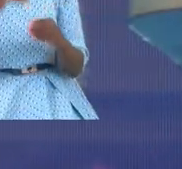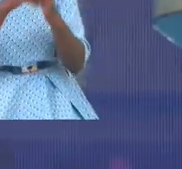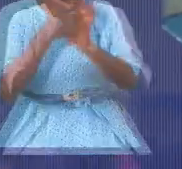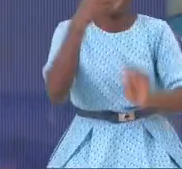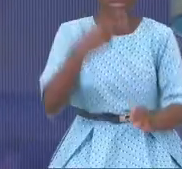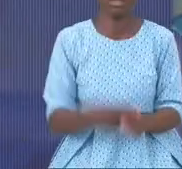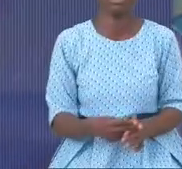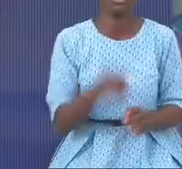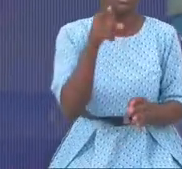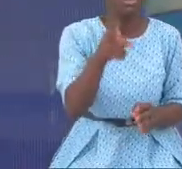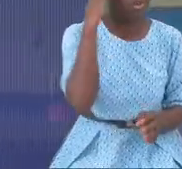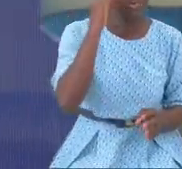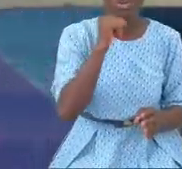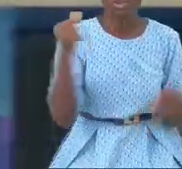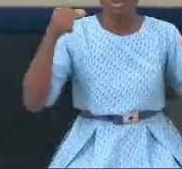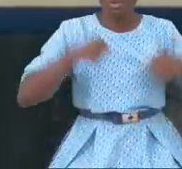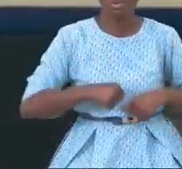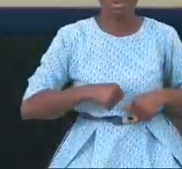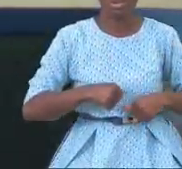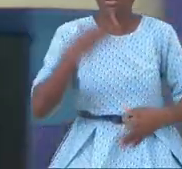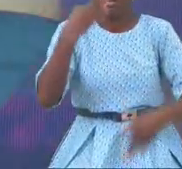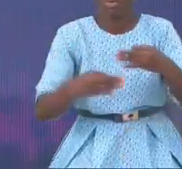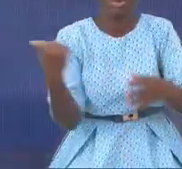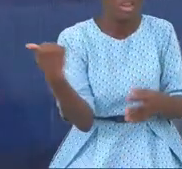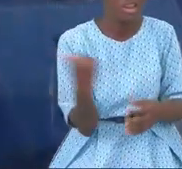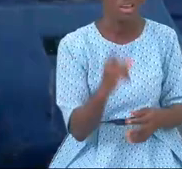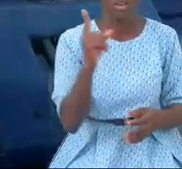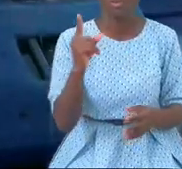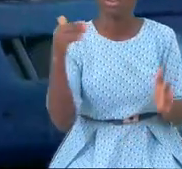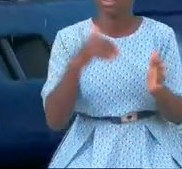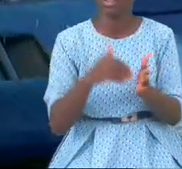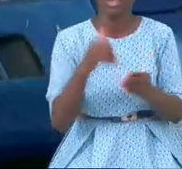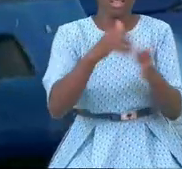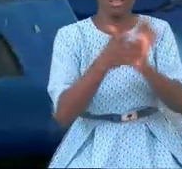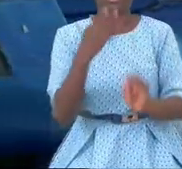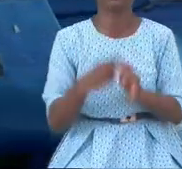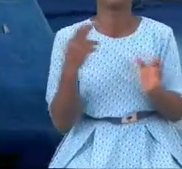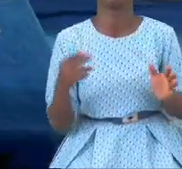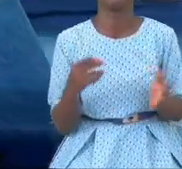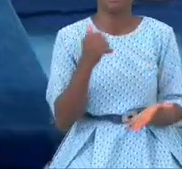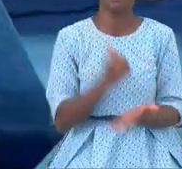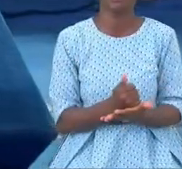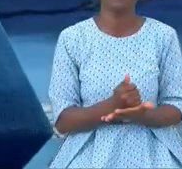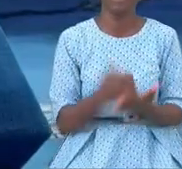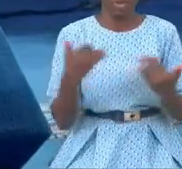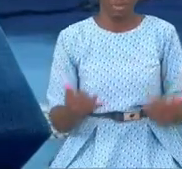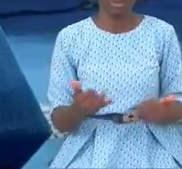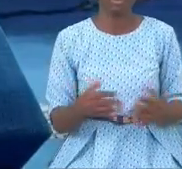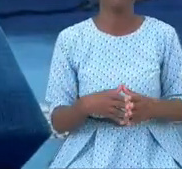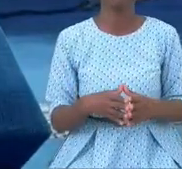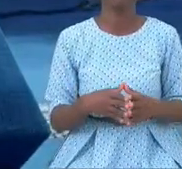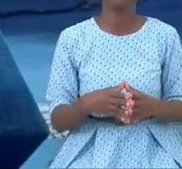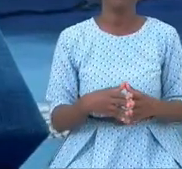going to ask him now. Bartimaeus, Jesus didn't say, cast away your garment.